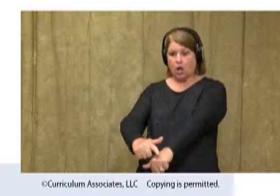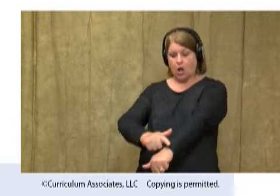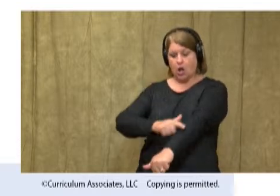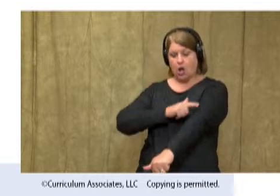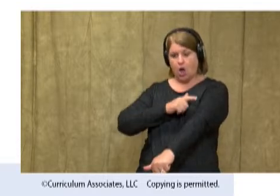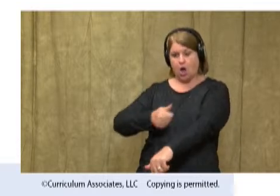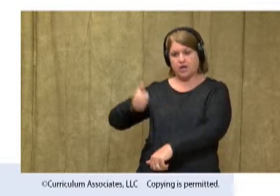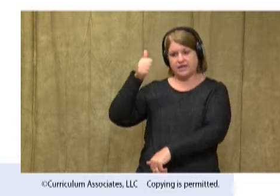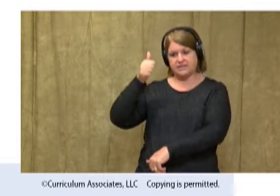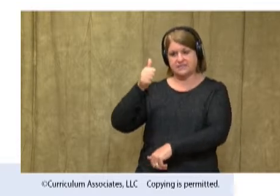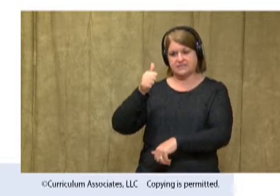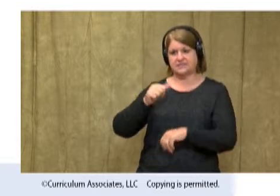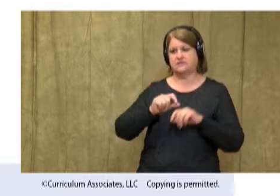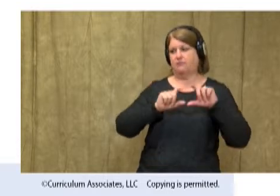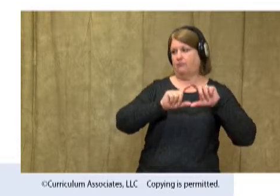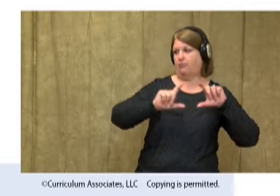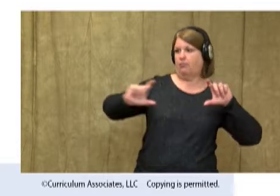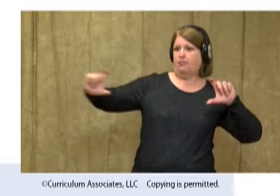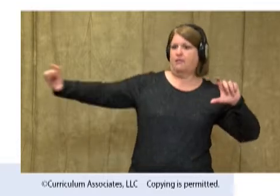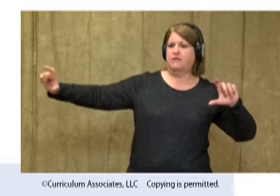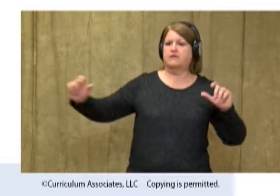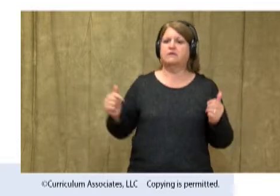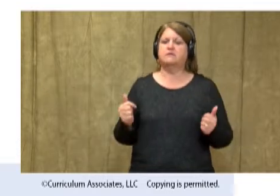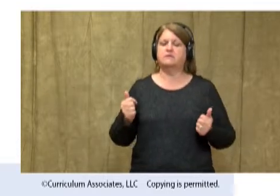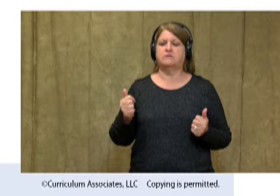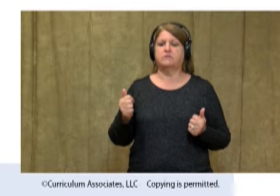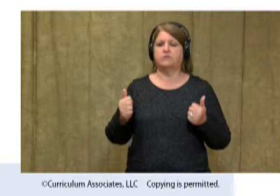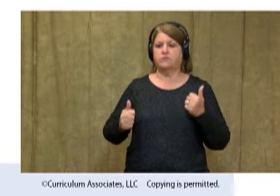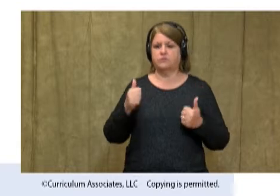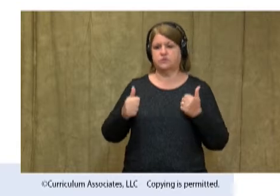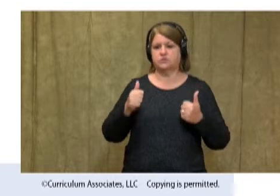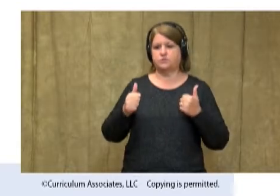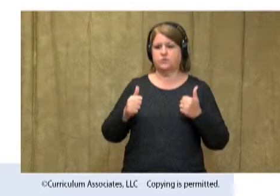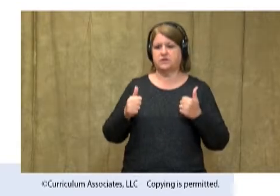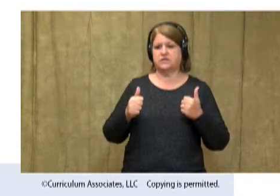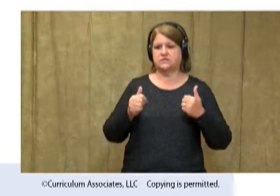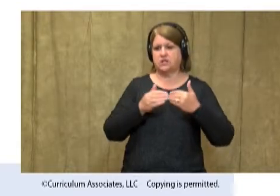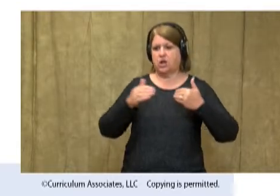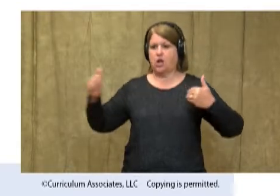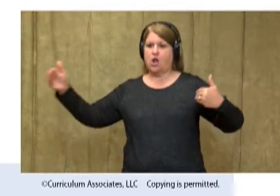the longest? Go ahead and point to the longest.